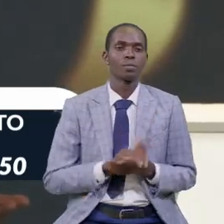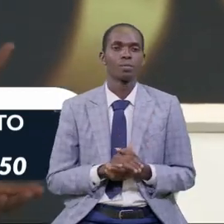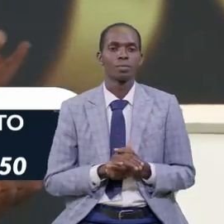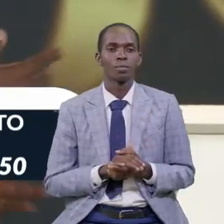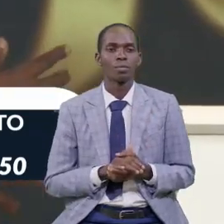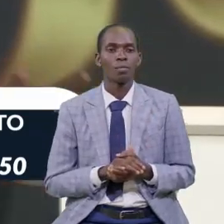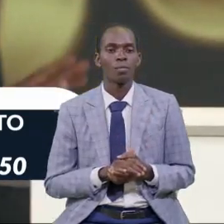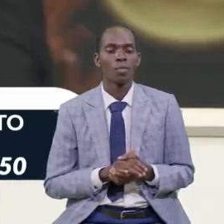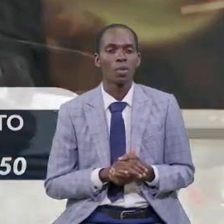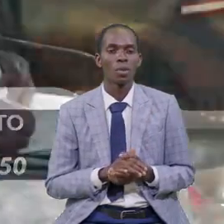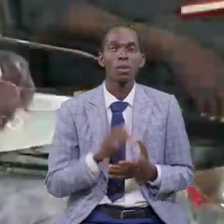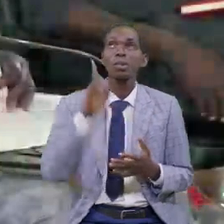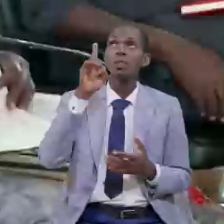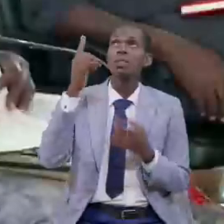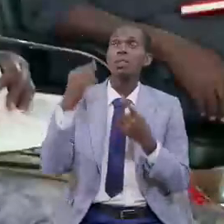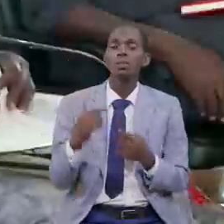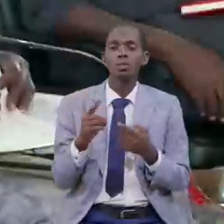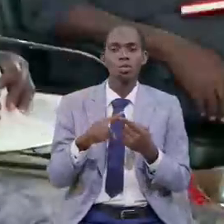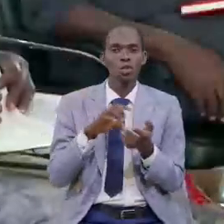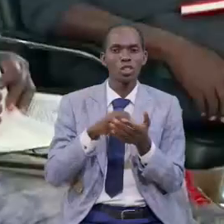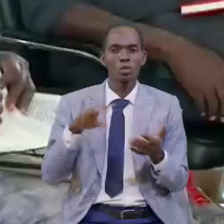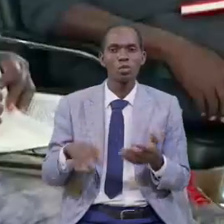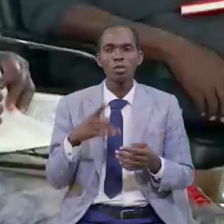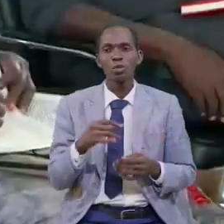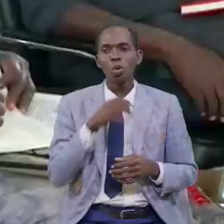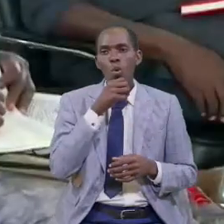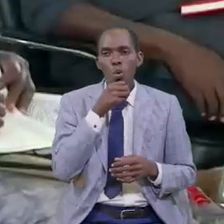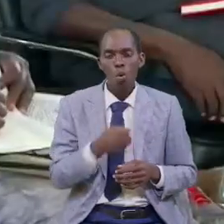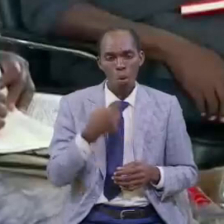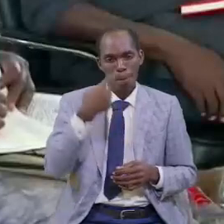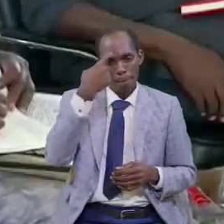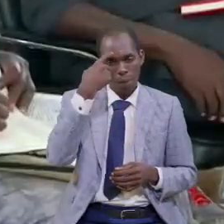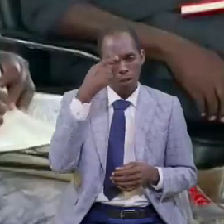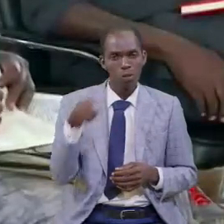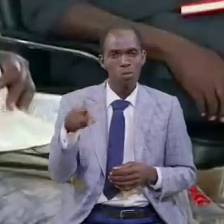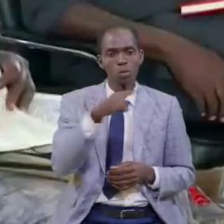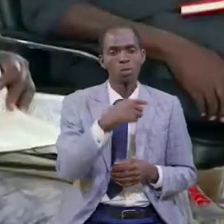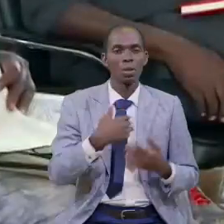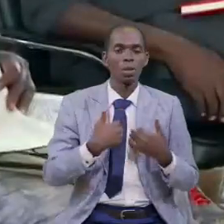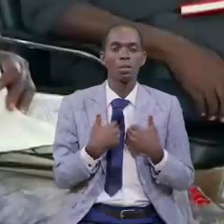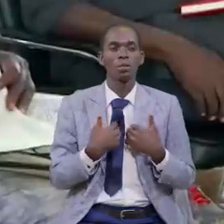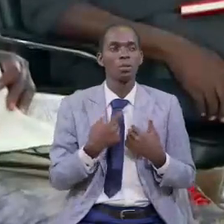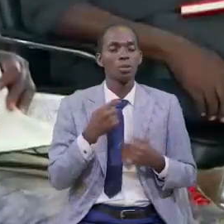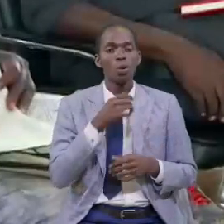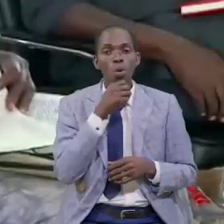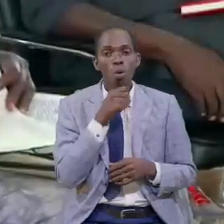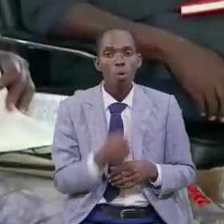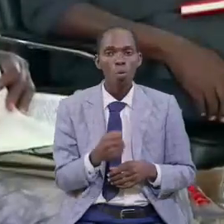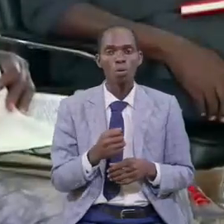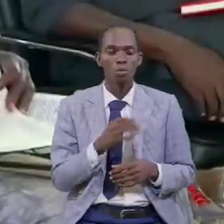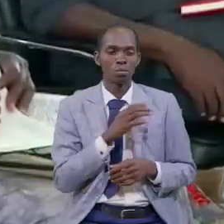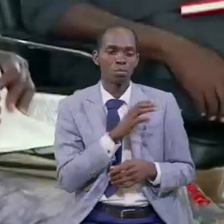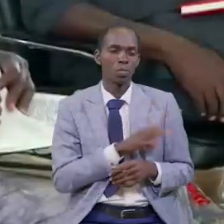take away the old mind we had, the old mindset we have. You